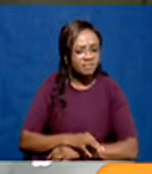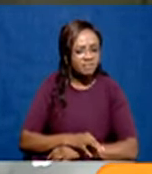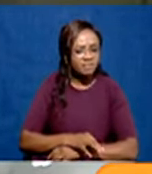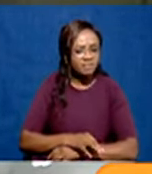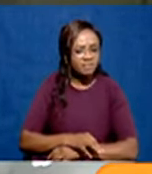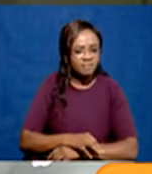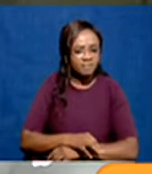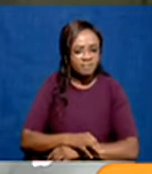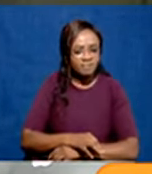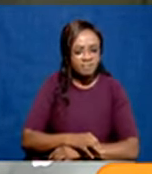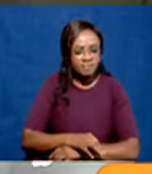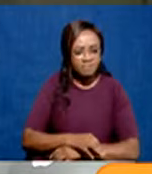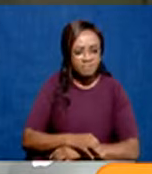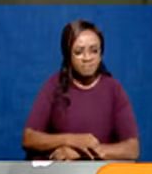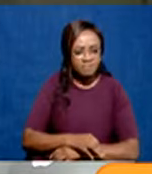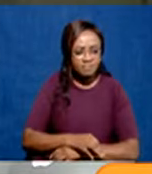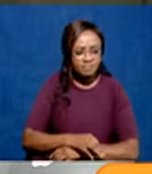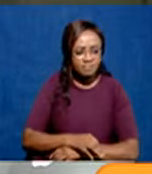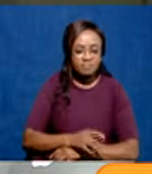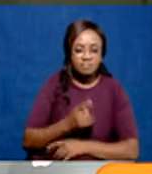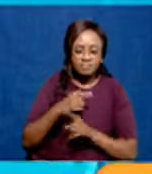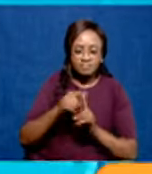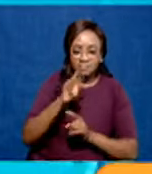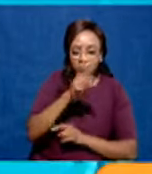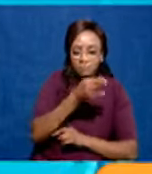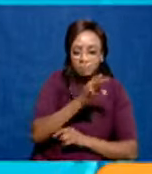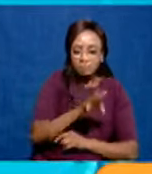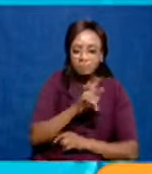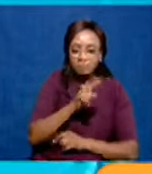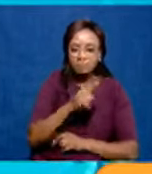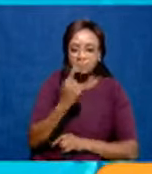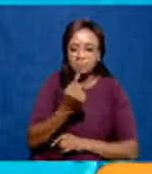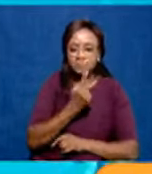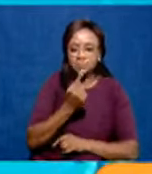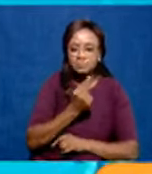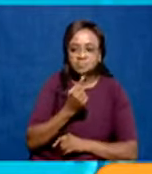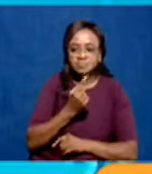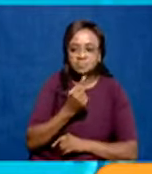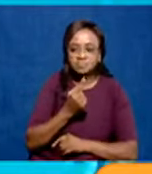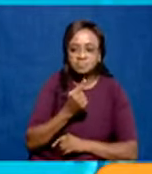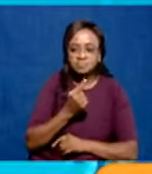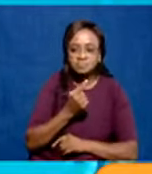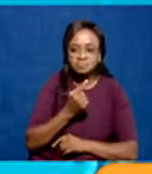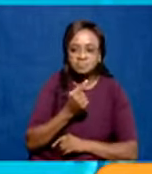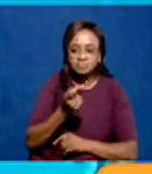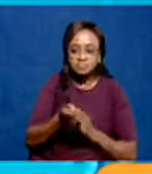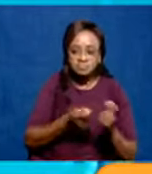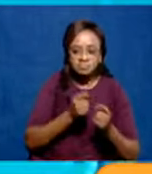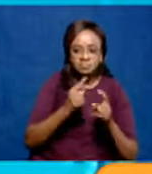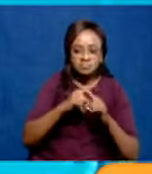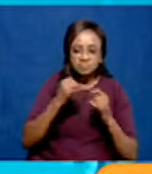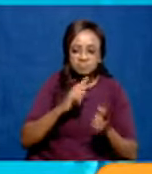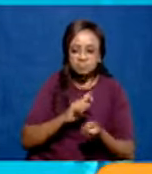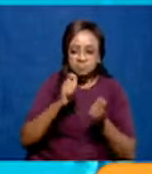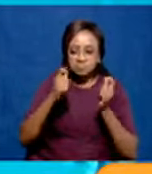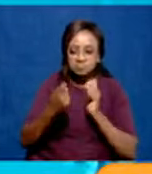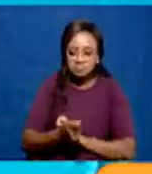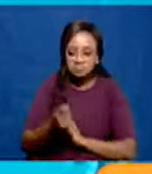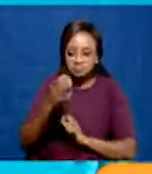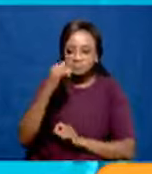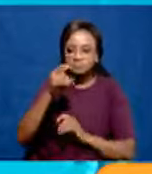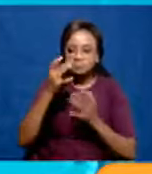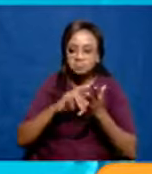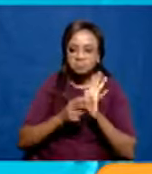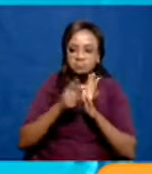want the services to be offered to you. But NHIF is the equivalent of only the middle fund, you understand? And so we've extended the scope now because it means that you can